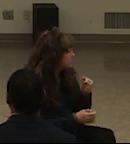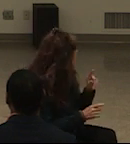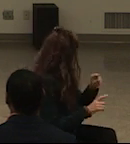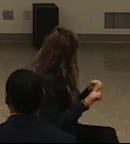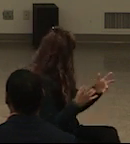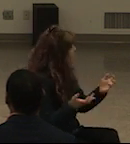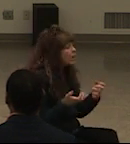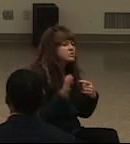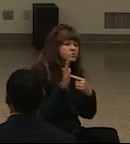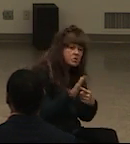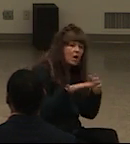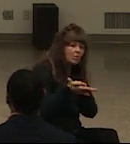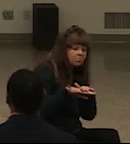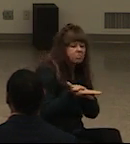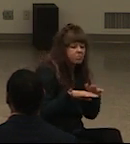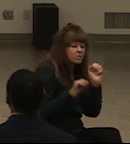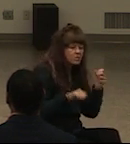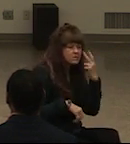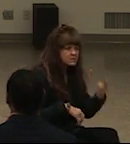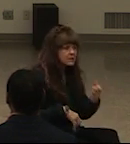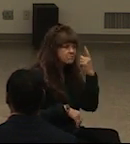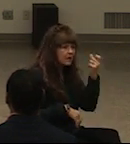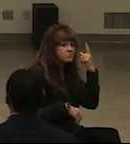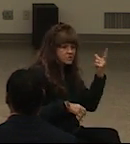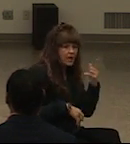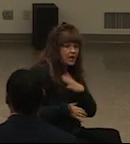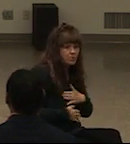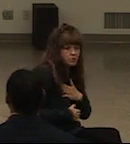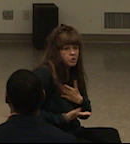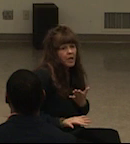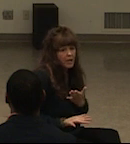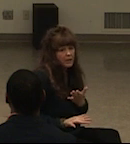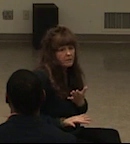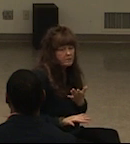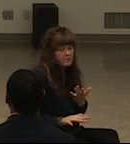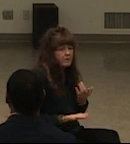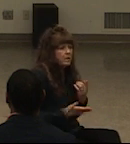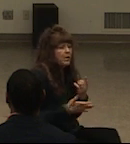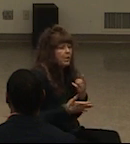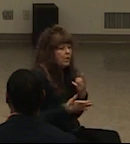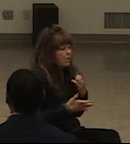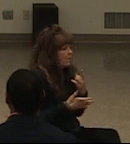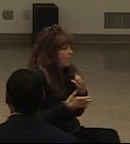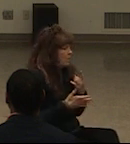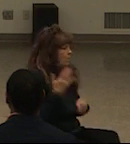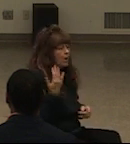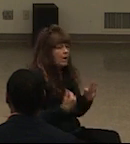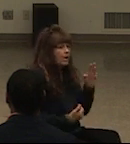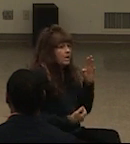up in how queer movements have operationalized, what gets traction in the media,